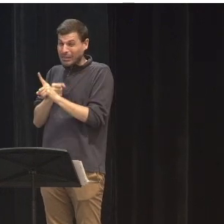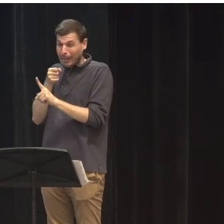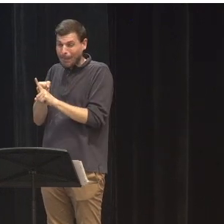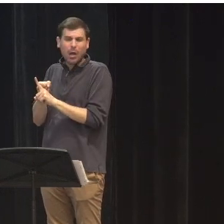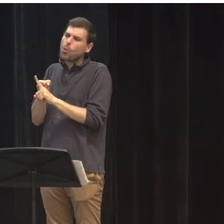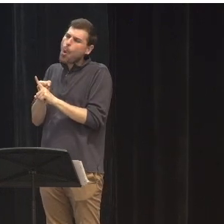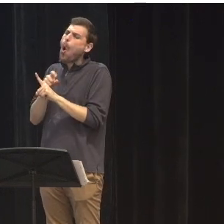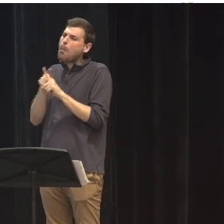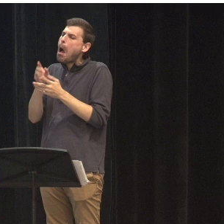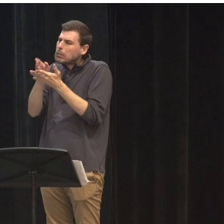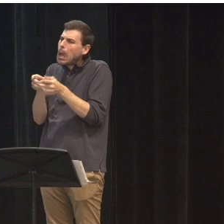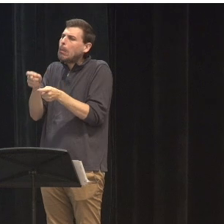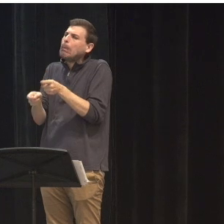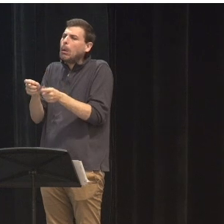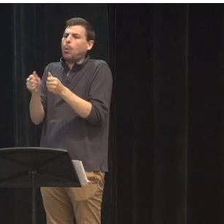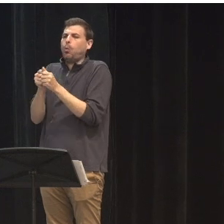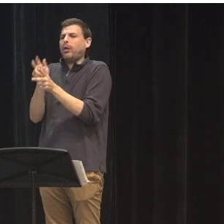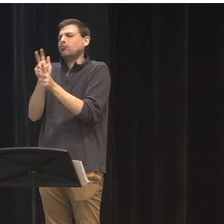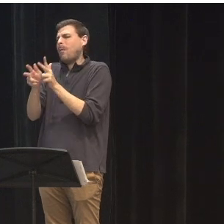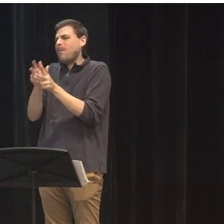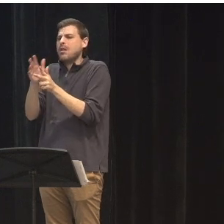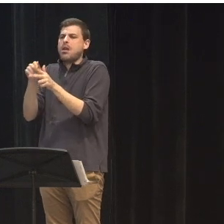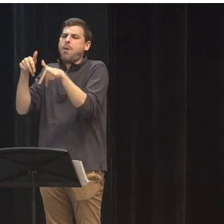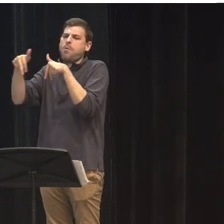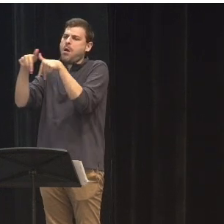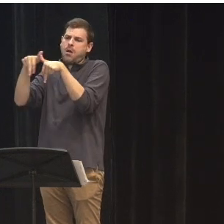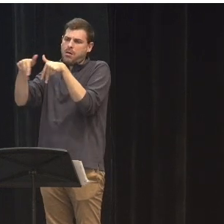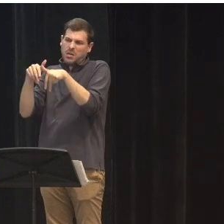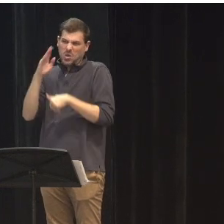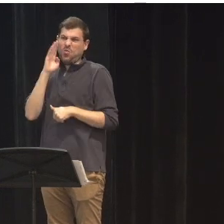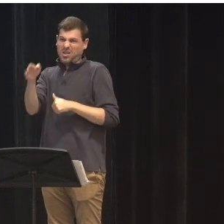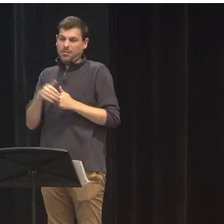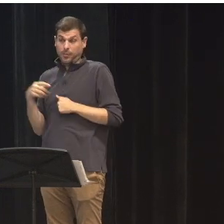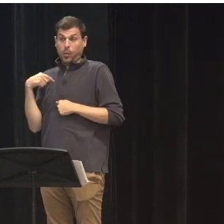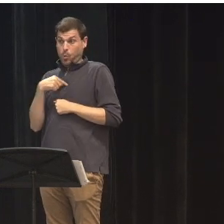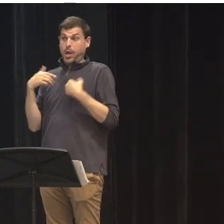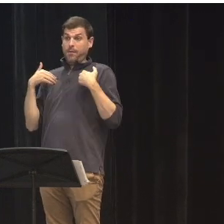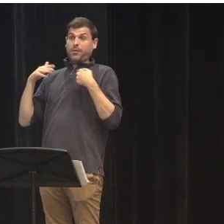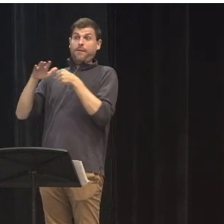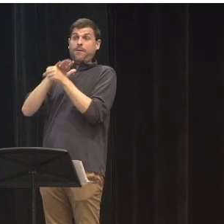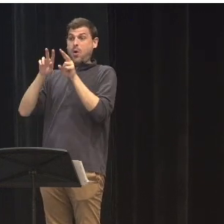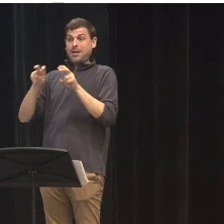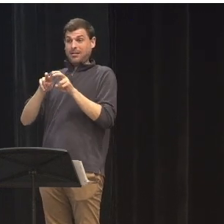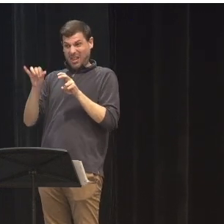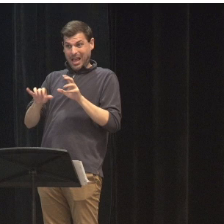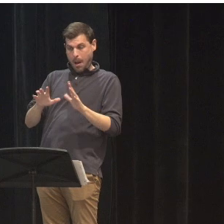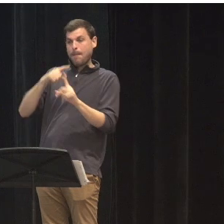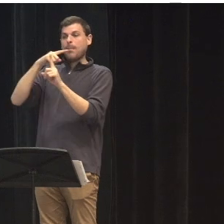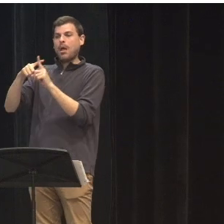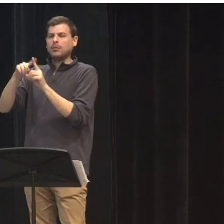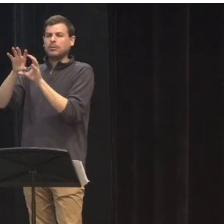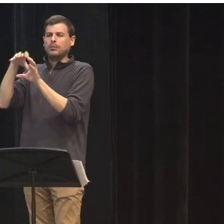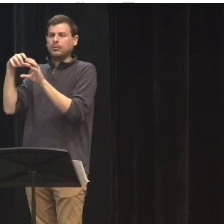transportation operations or pedestrian functions. We did a full analysis of greenhouse gas and climate change,